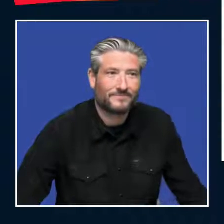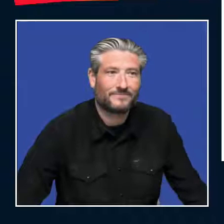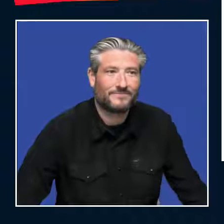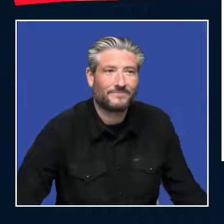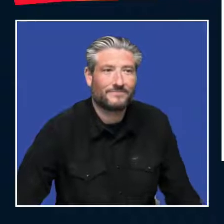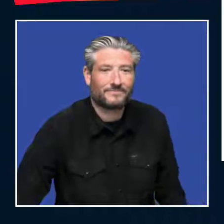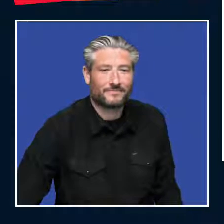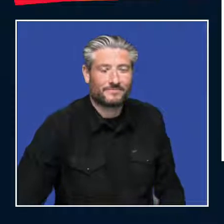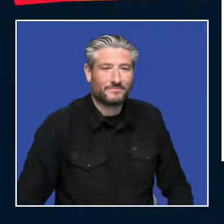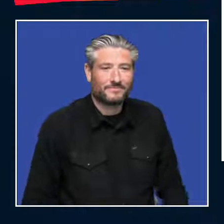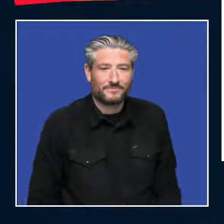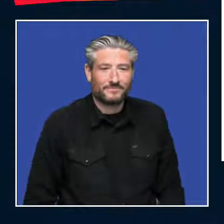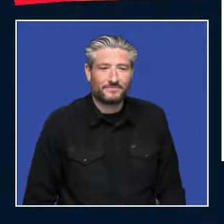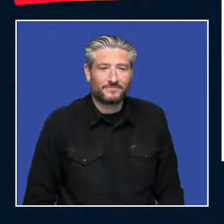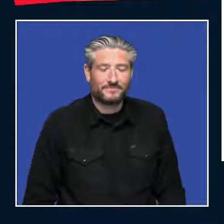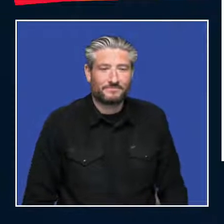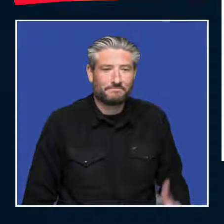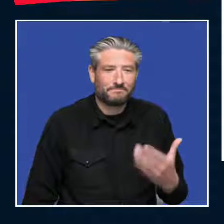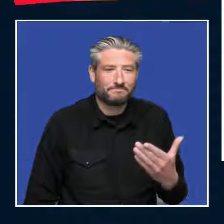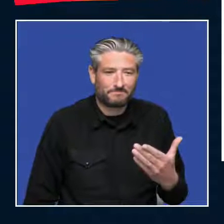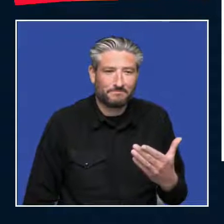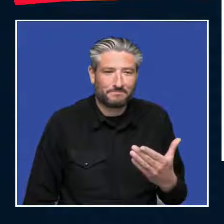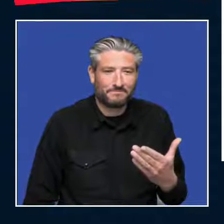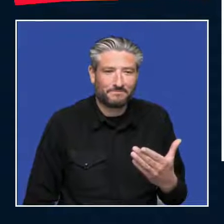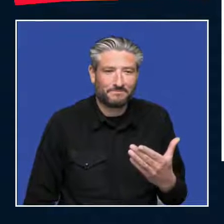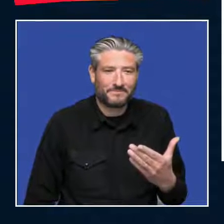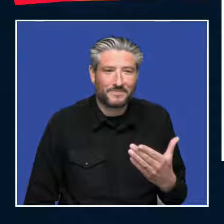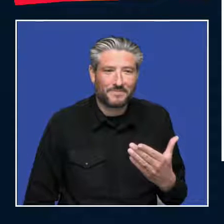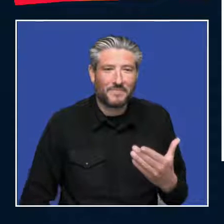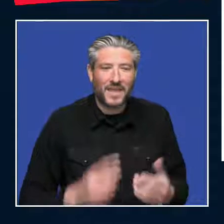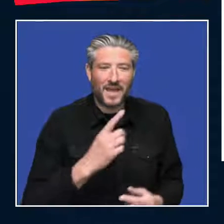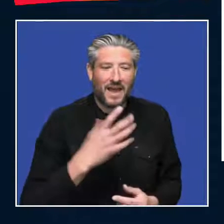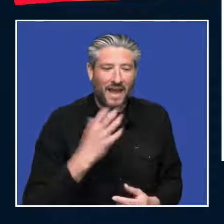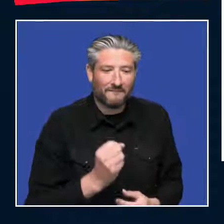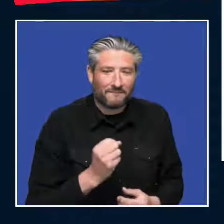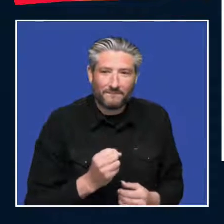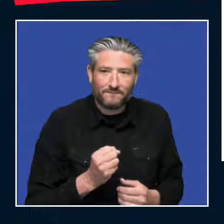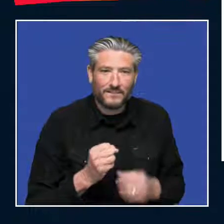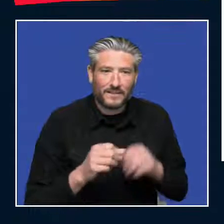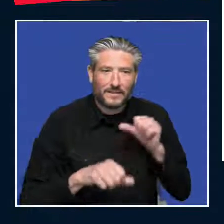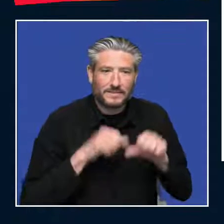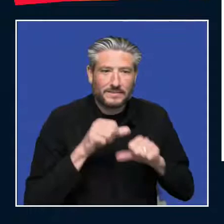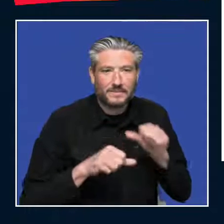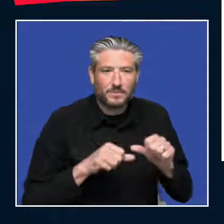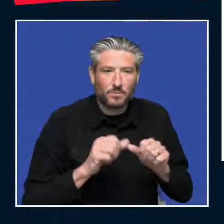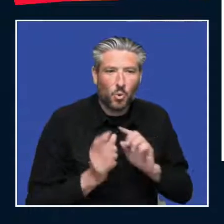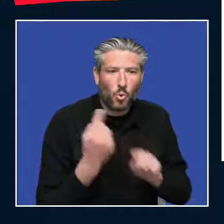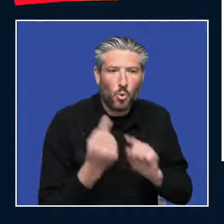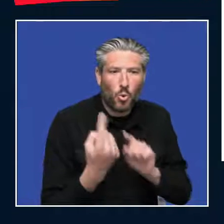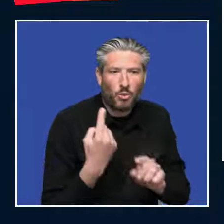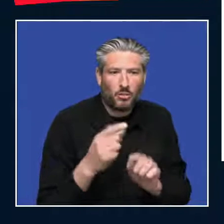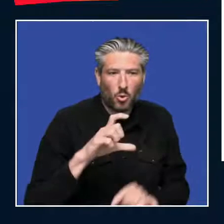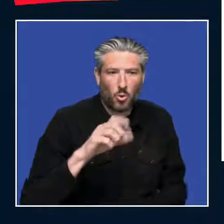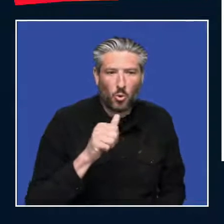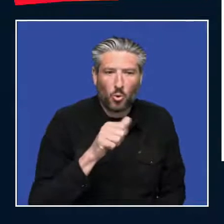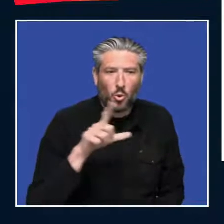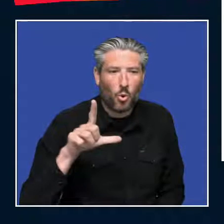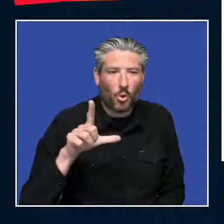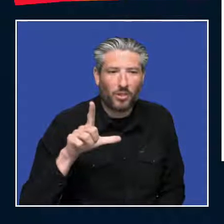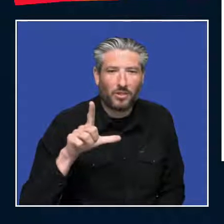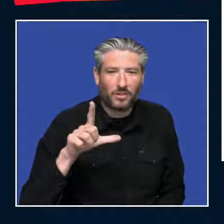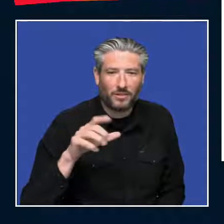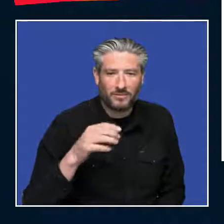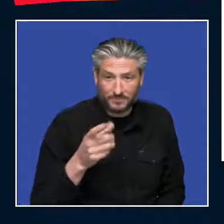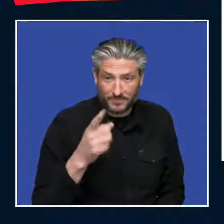filters system calls. So, and here we have the whitelist principle for allowed calls. So only the calls will